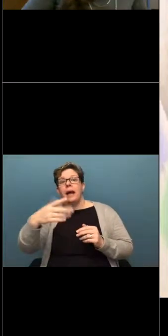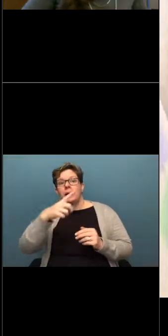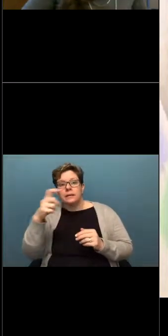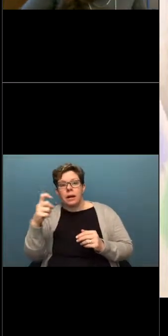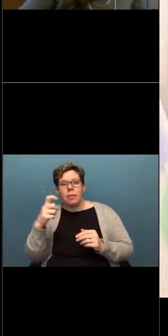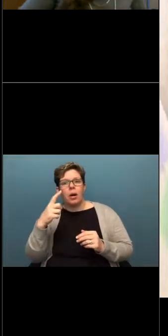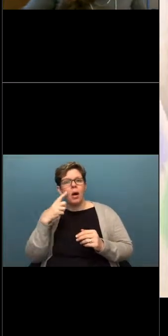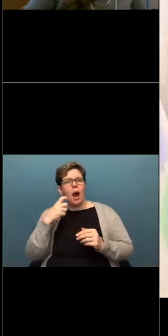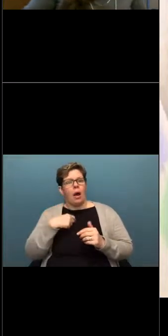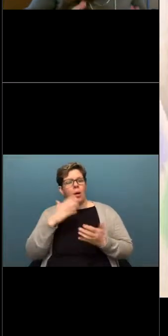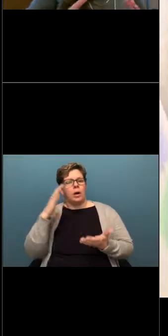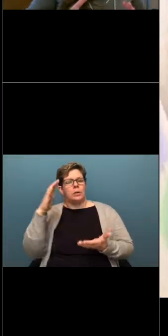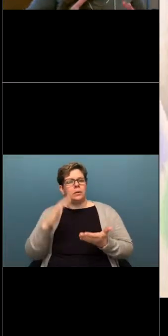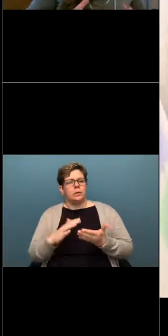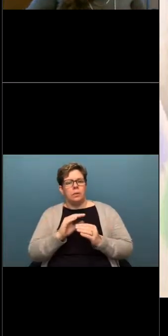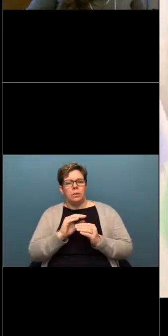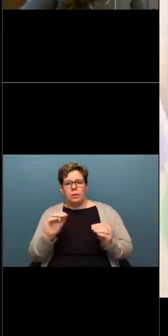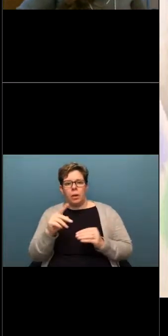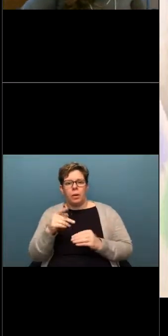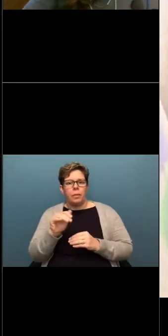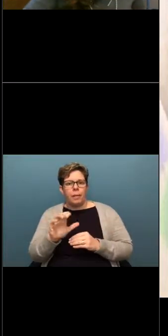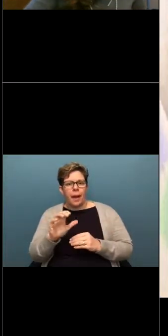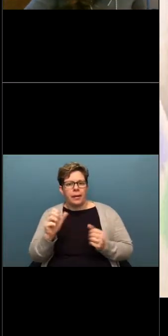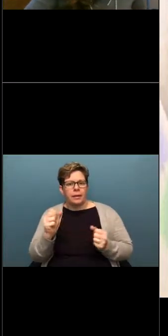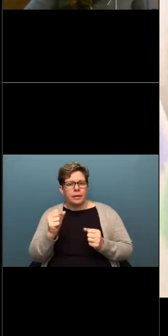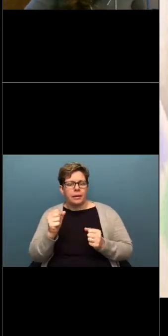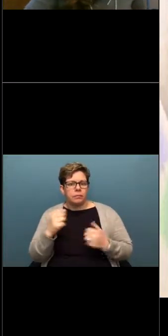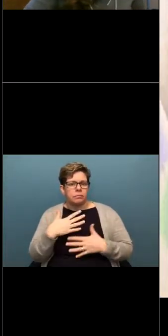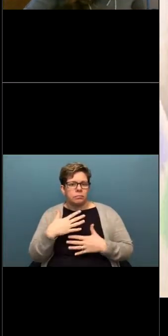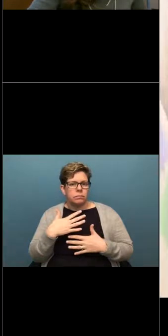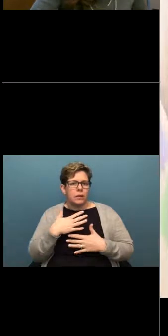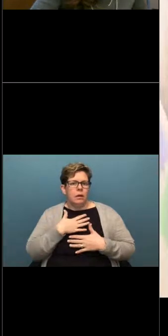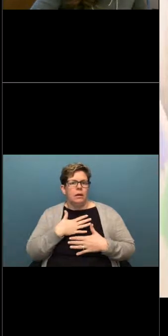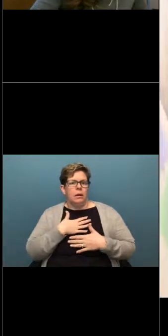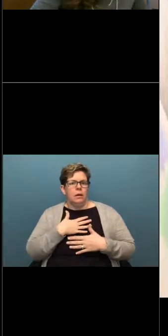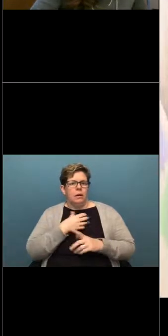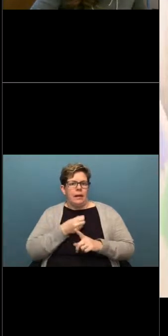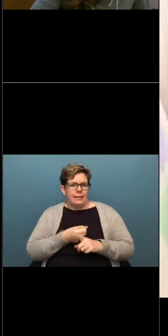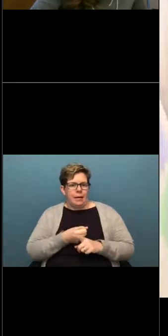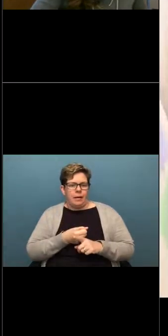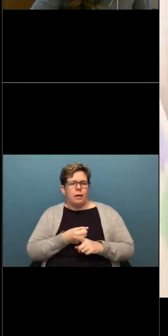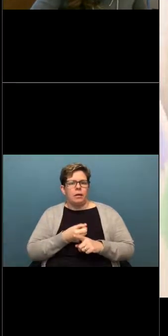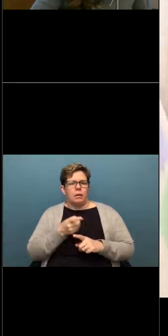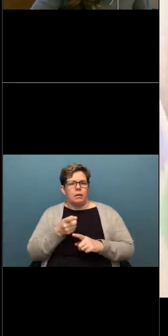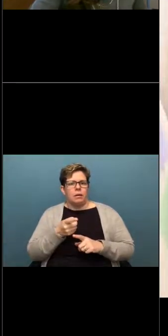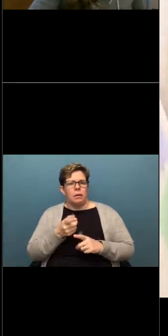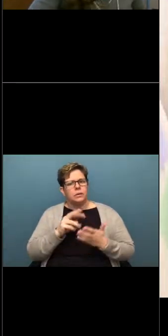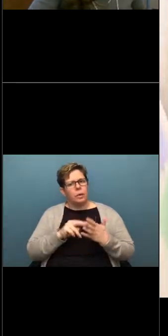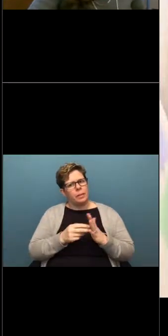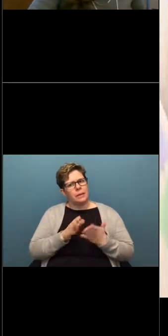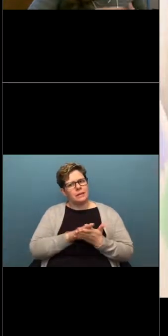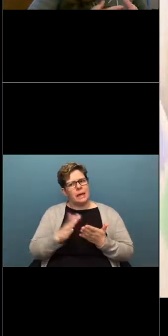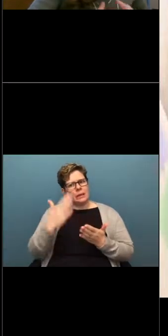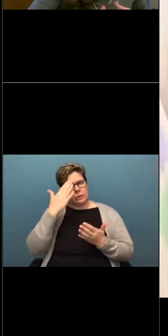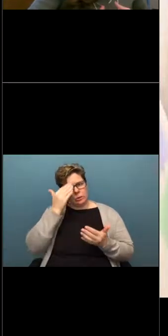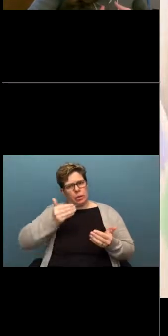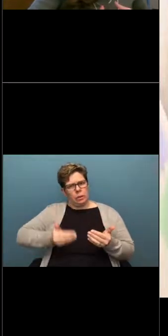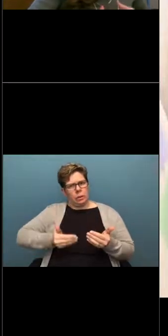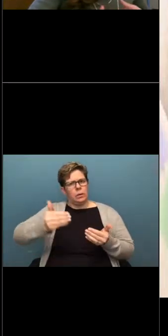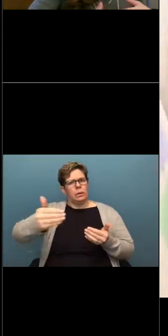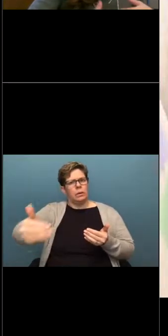a great way to set the stage and drive the conversation. Everybody's focused on that goal that you have. Saying